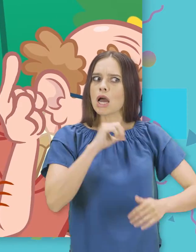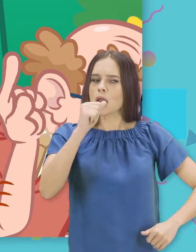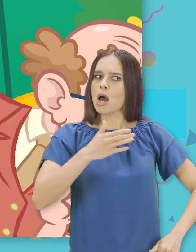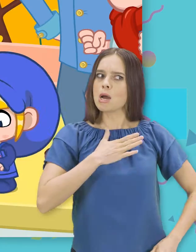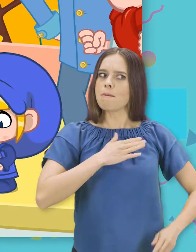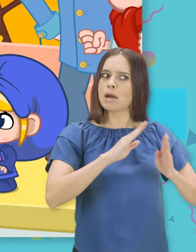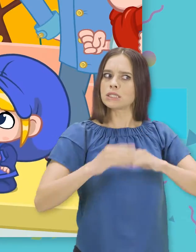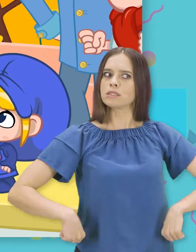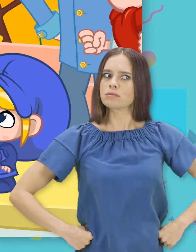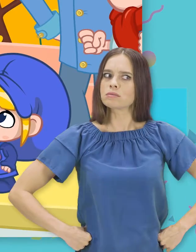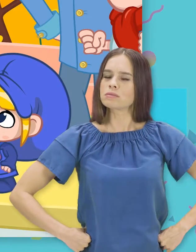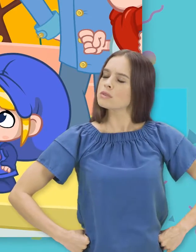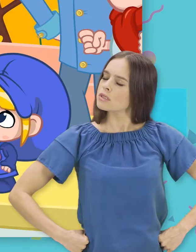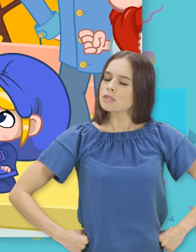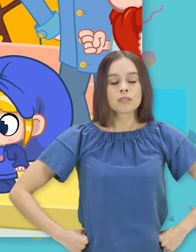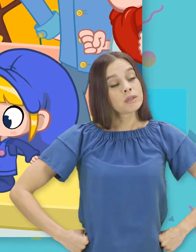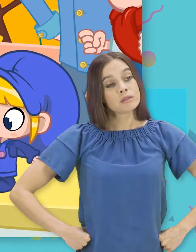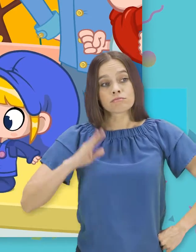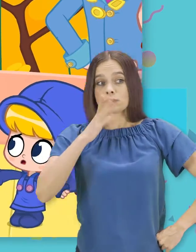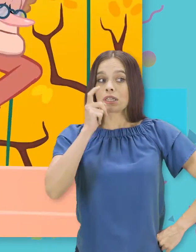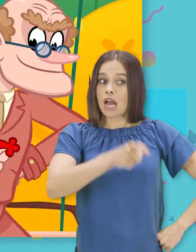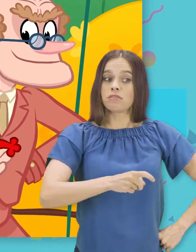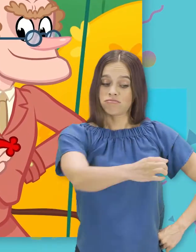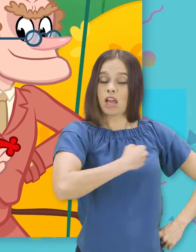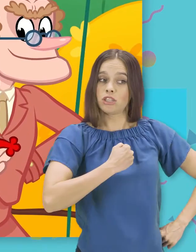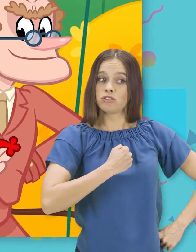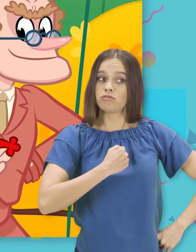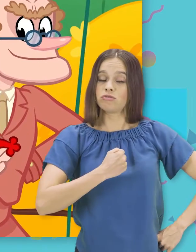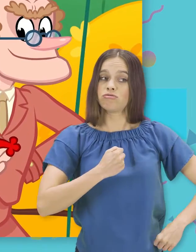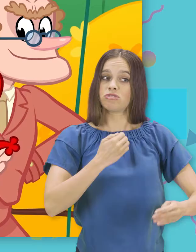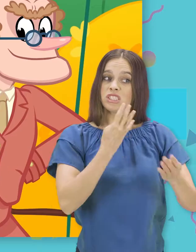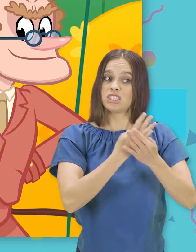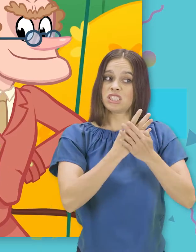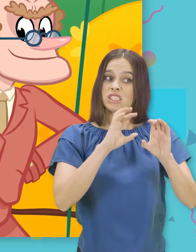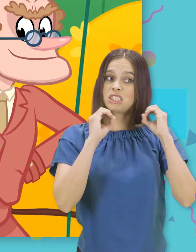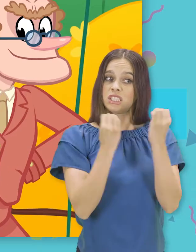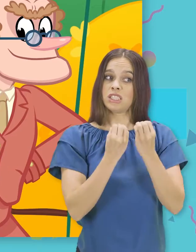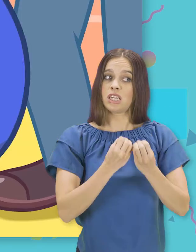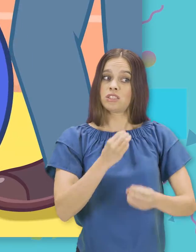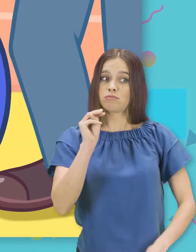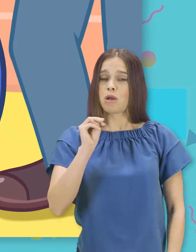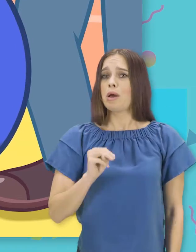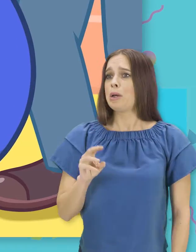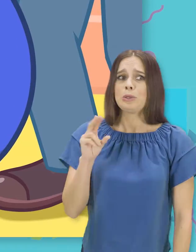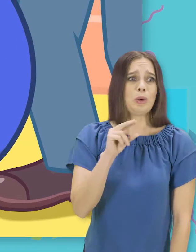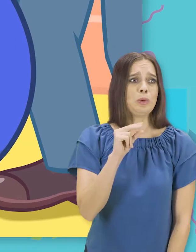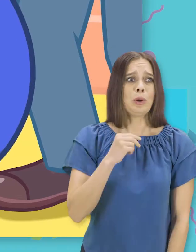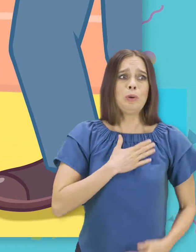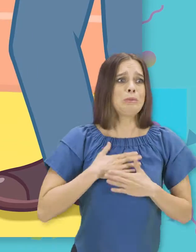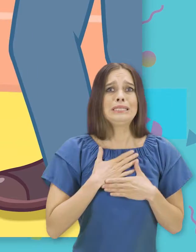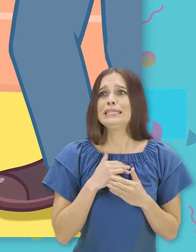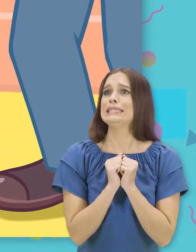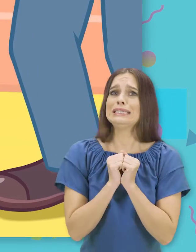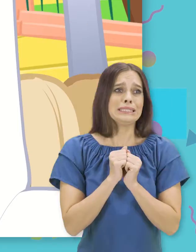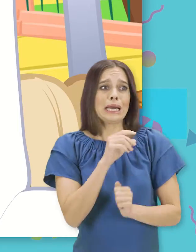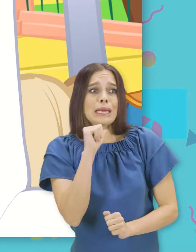my city. I'm going to have to take you to the police station, Morphle. No, please!